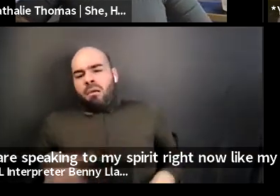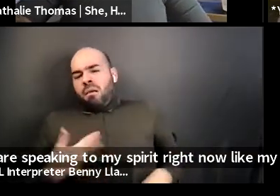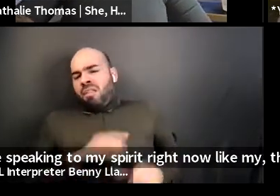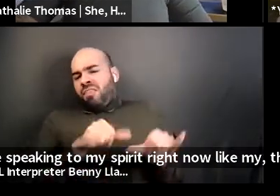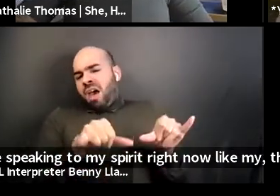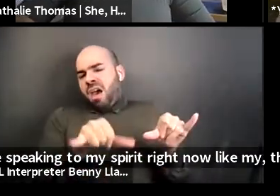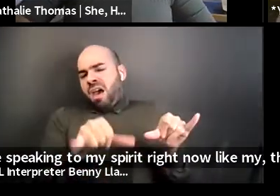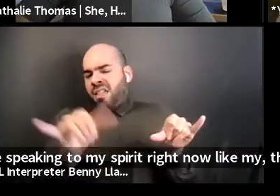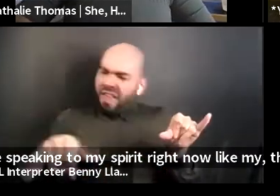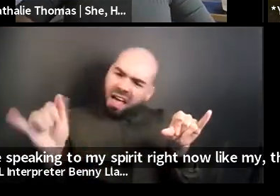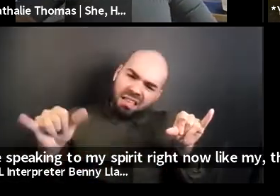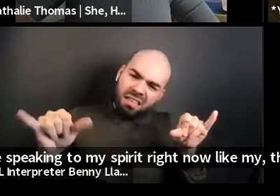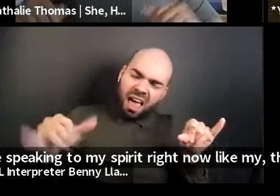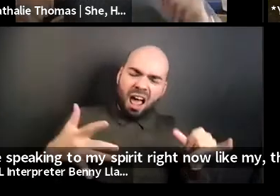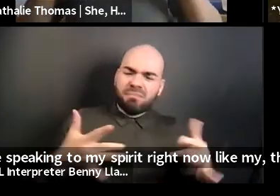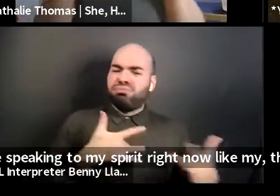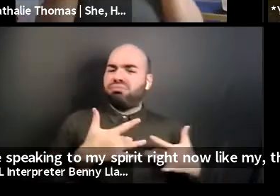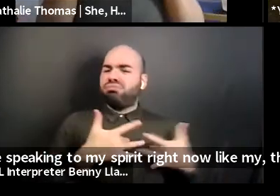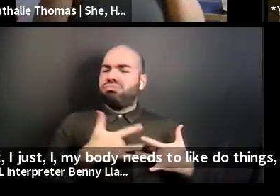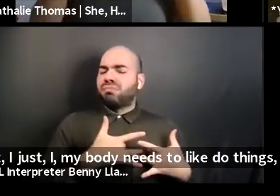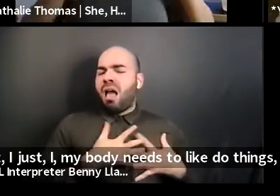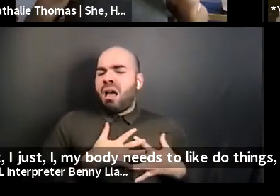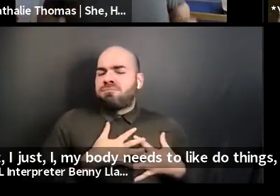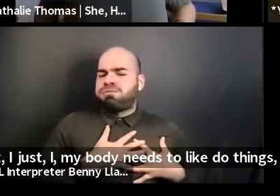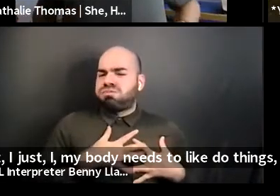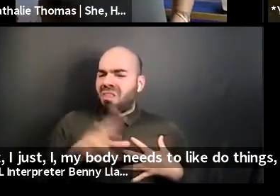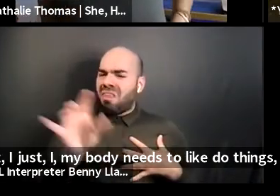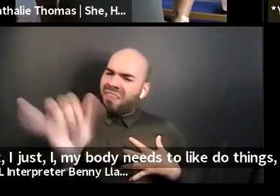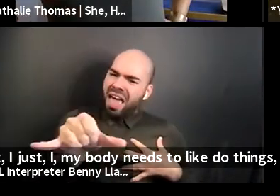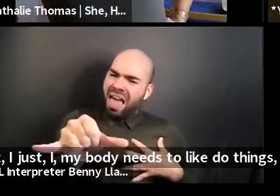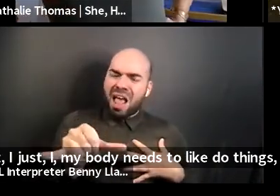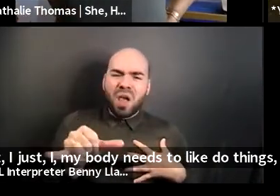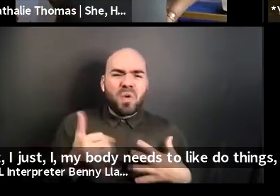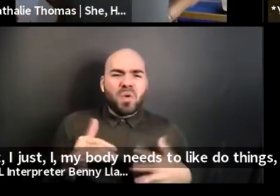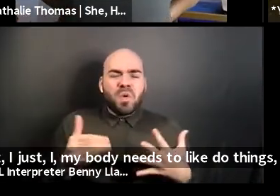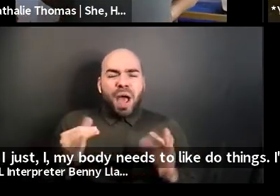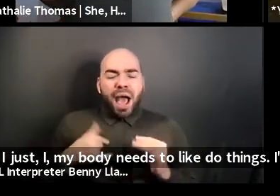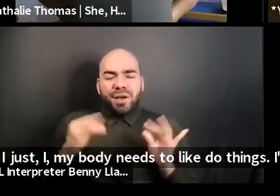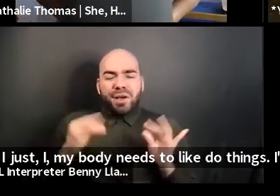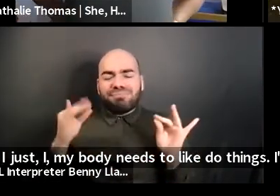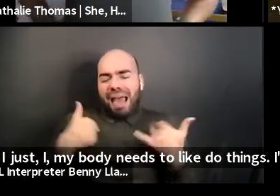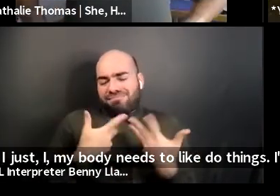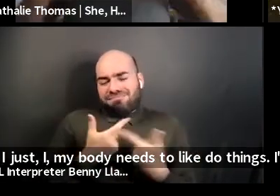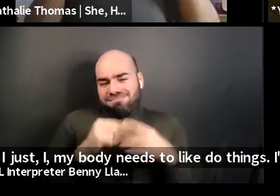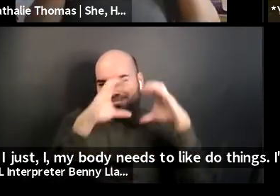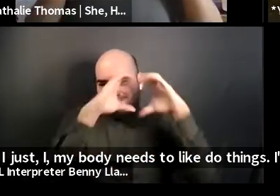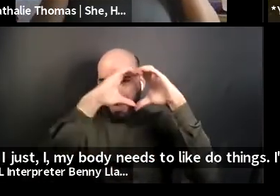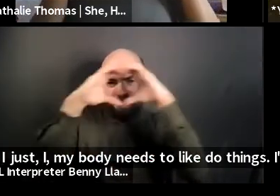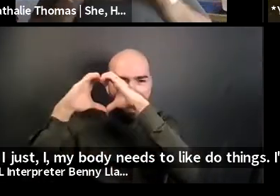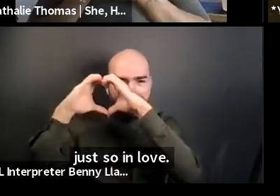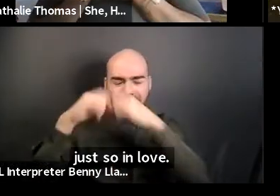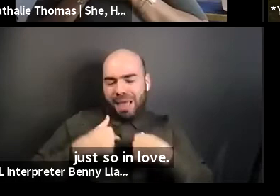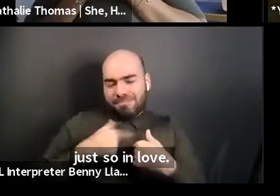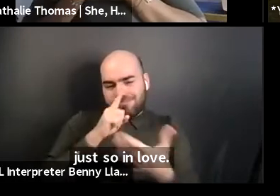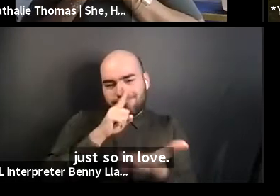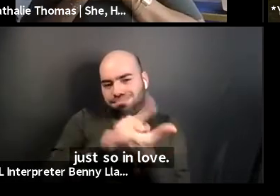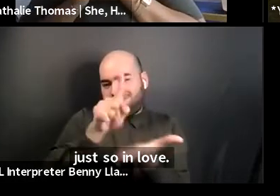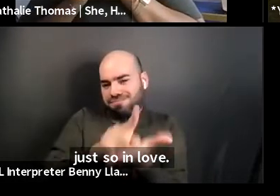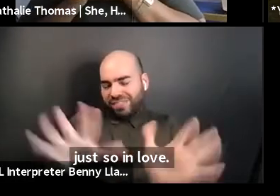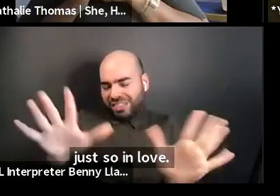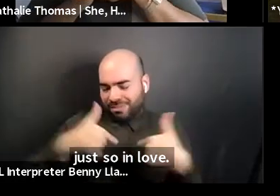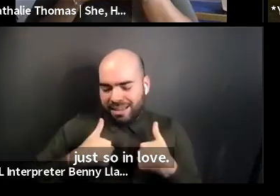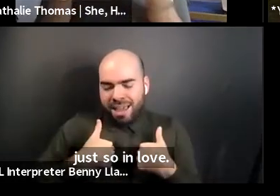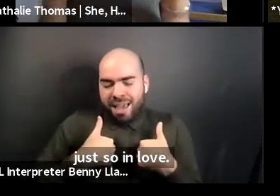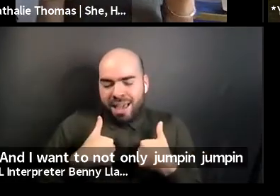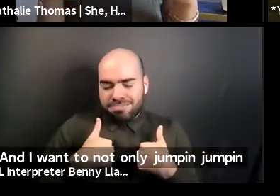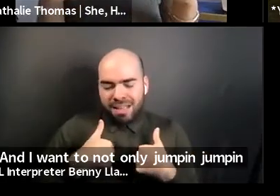body needs to like do things. I'm just so in love. I want to, Natalie, jump